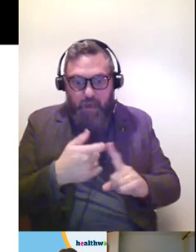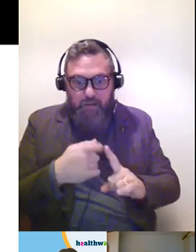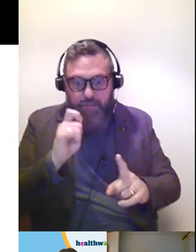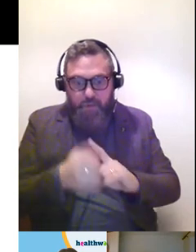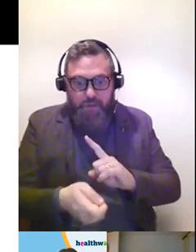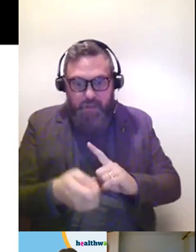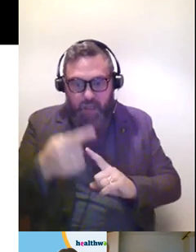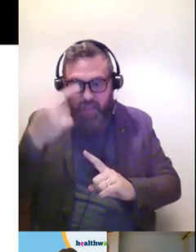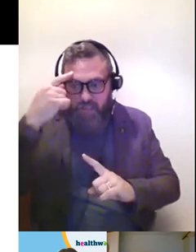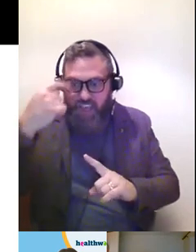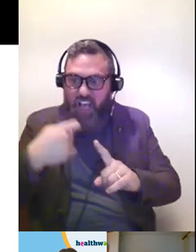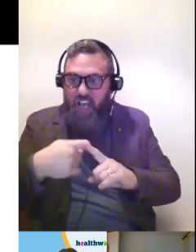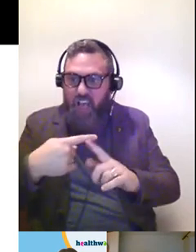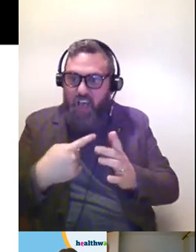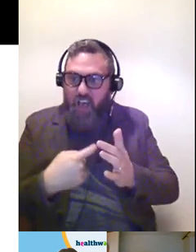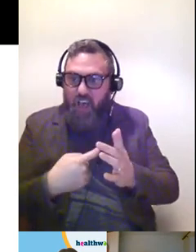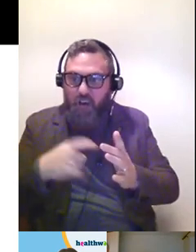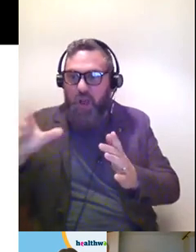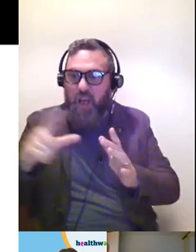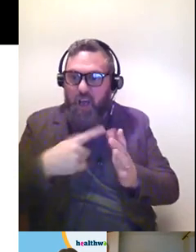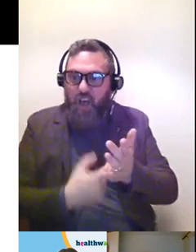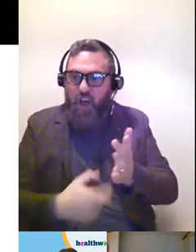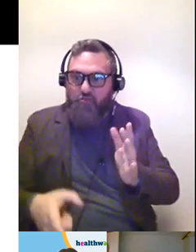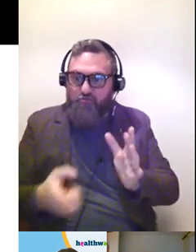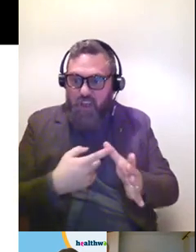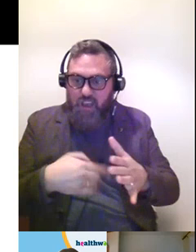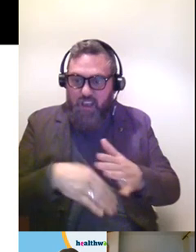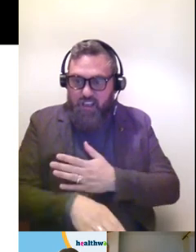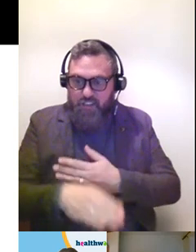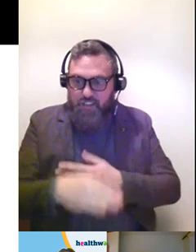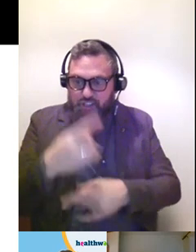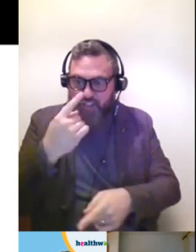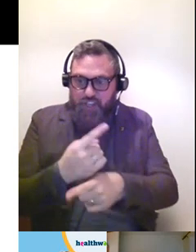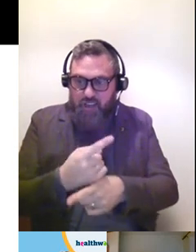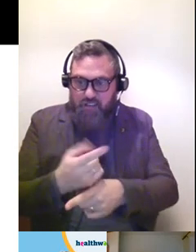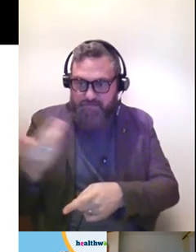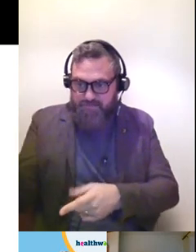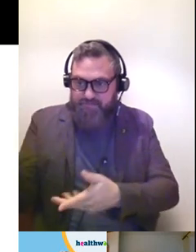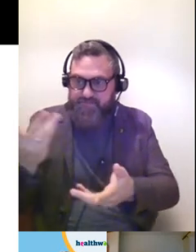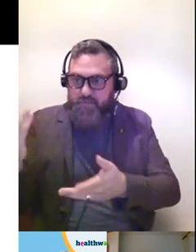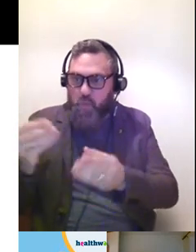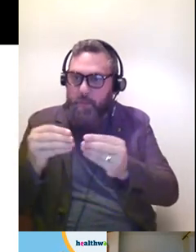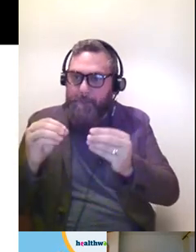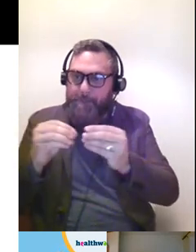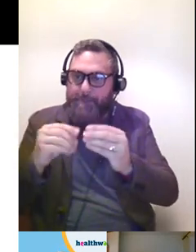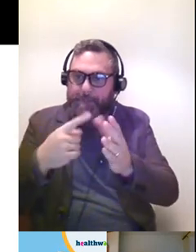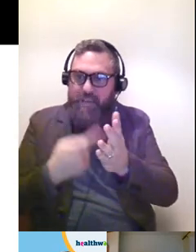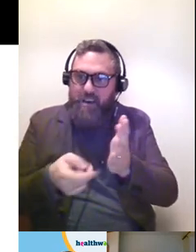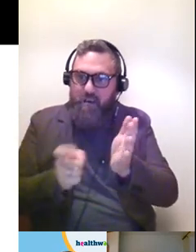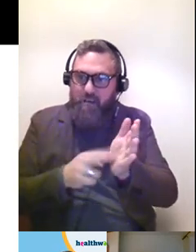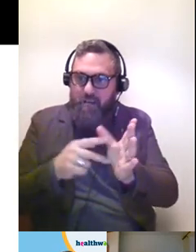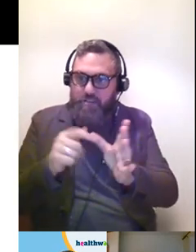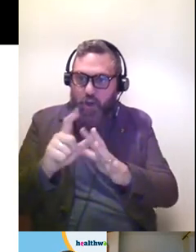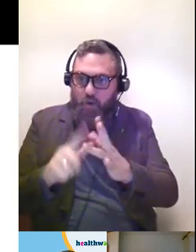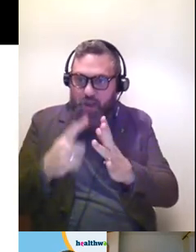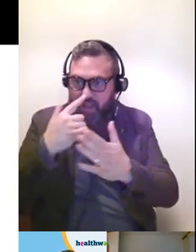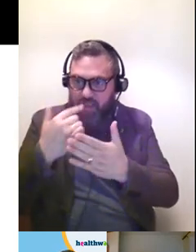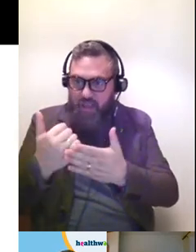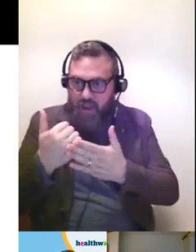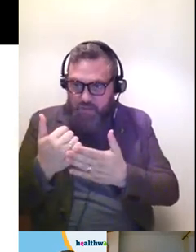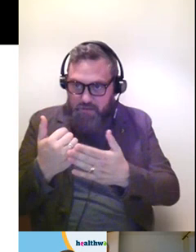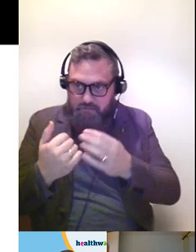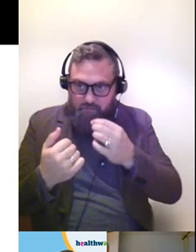think Cara in the chat talking about how Barnardo's can help with the youth forum, etc. I think it's a really good illustration of how we